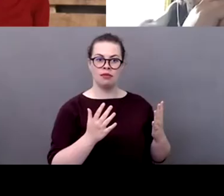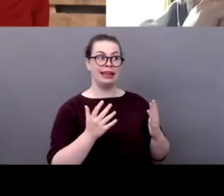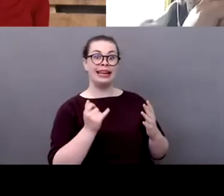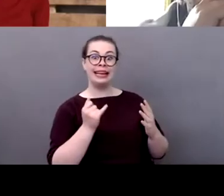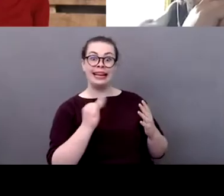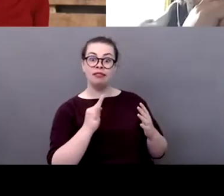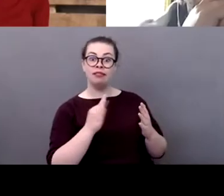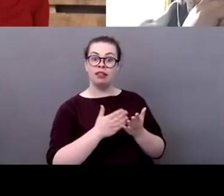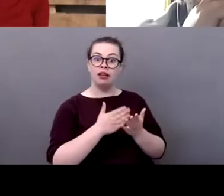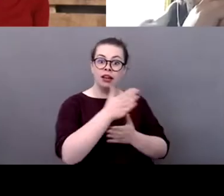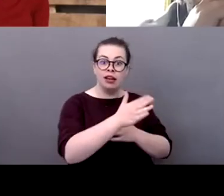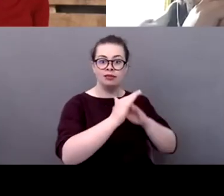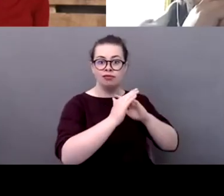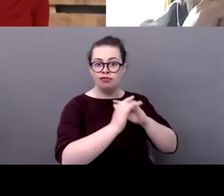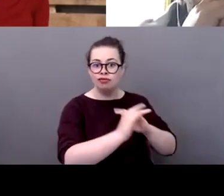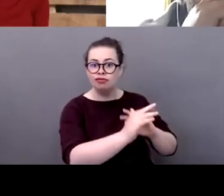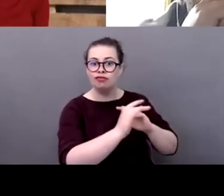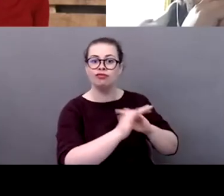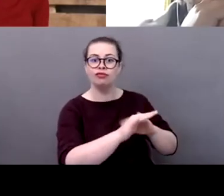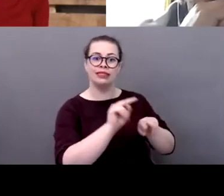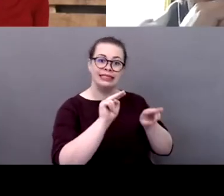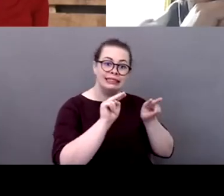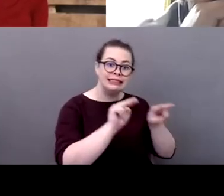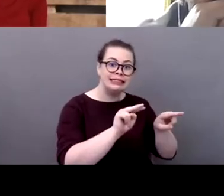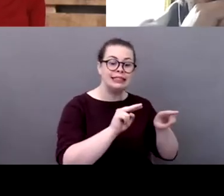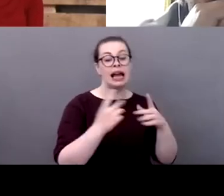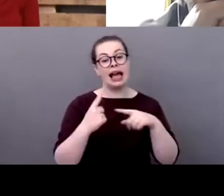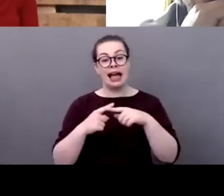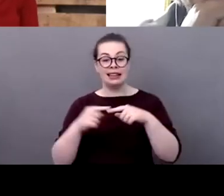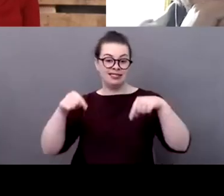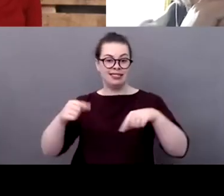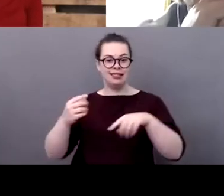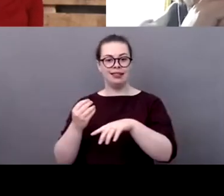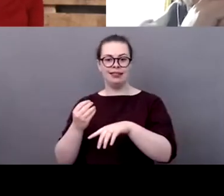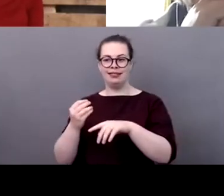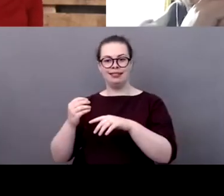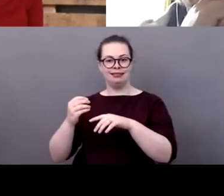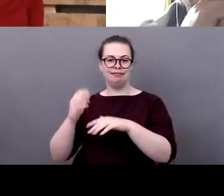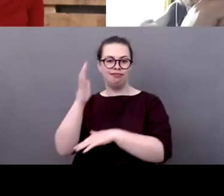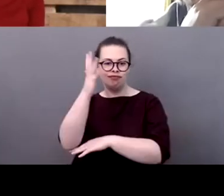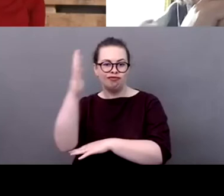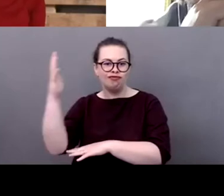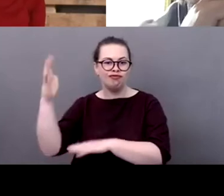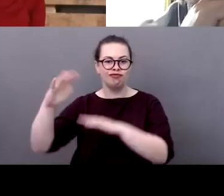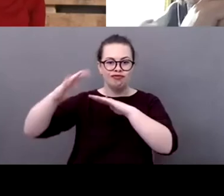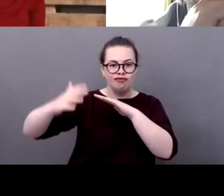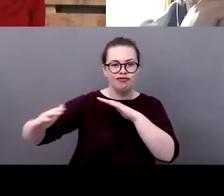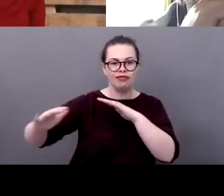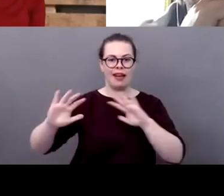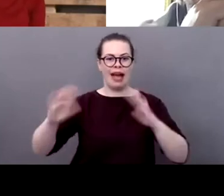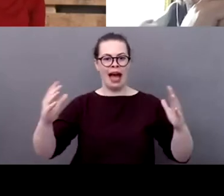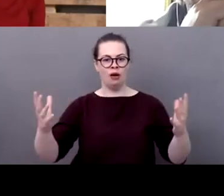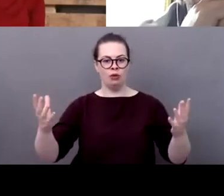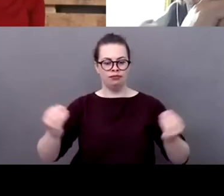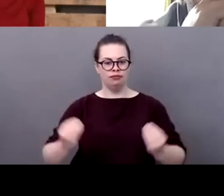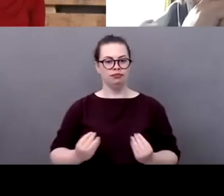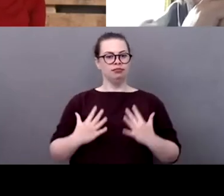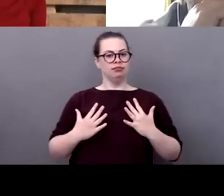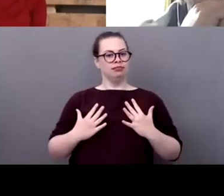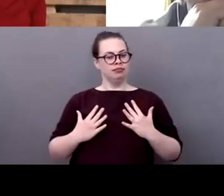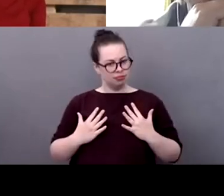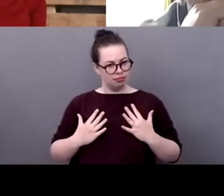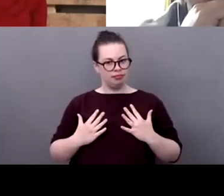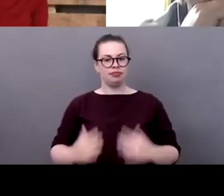these blue and green spaces. And I'm currently Blue Health Researcher with the Erasmus Plus funded